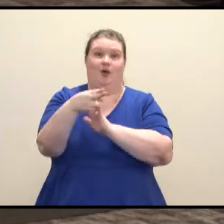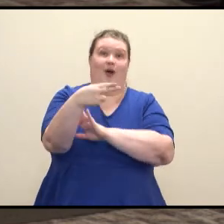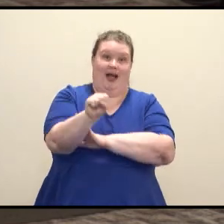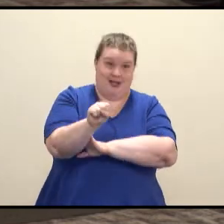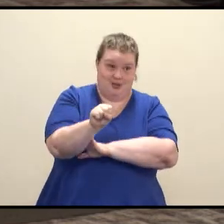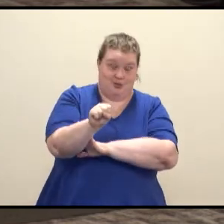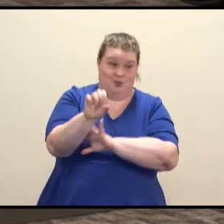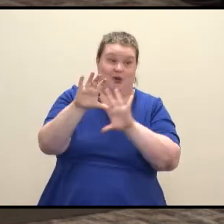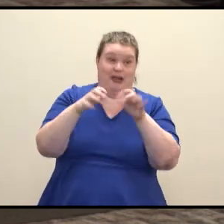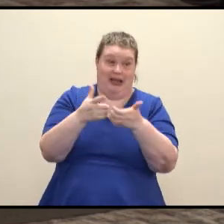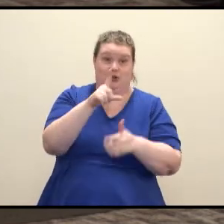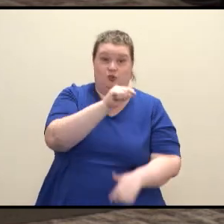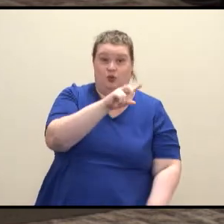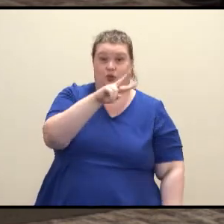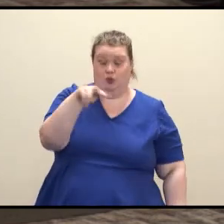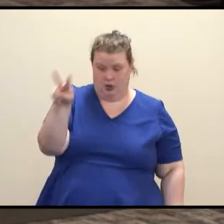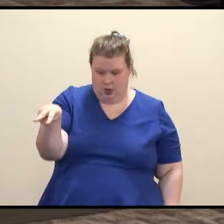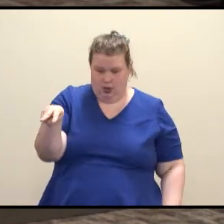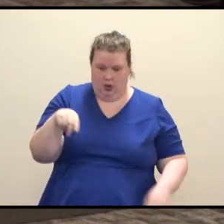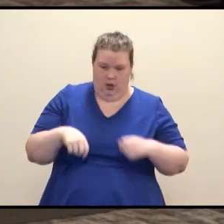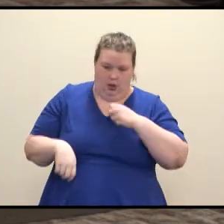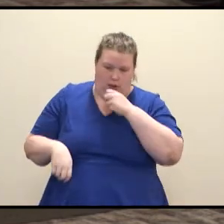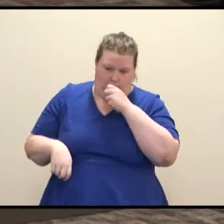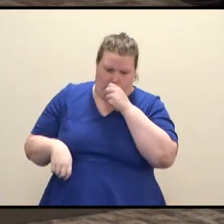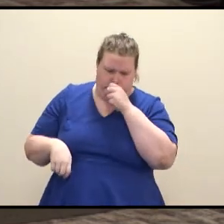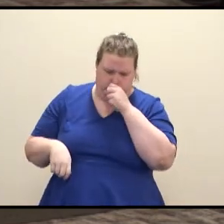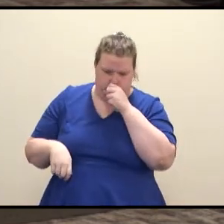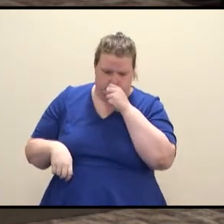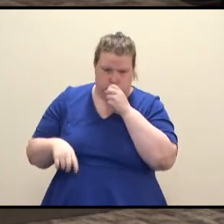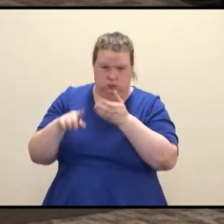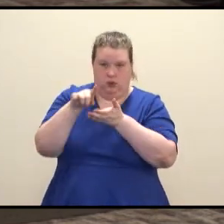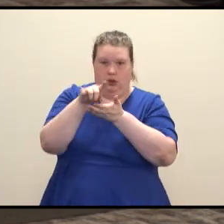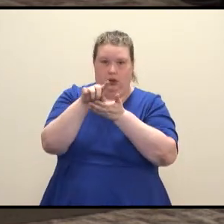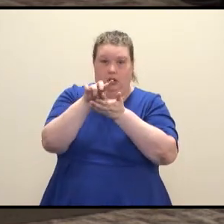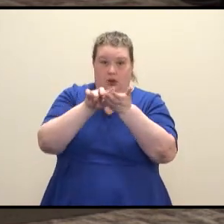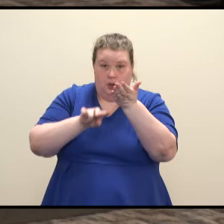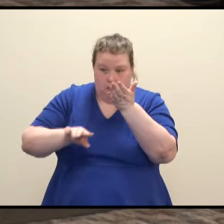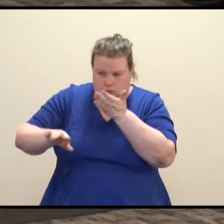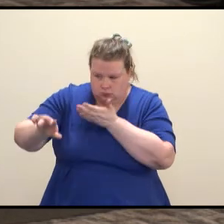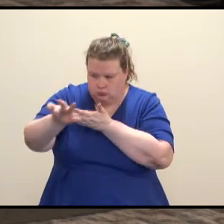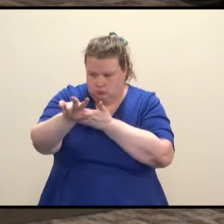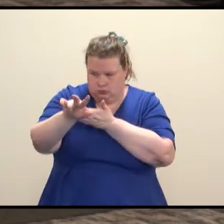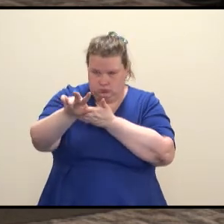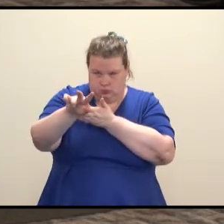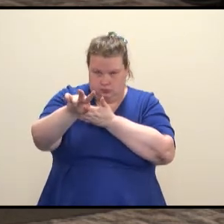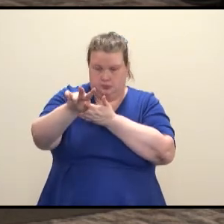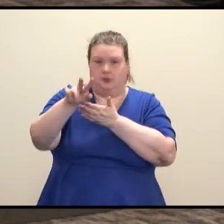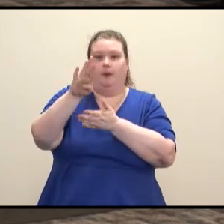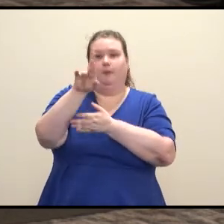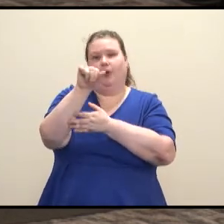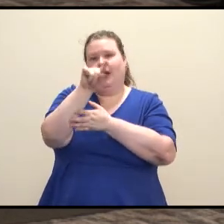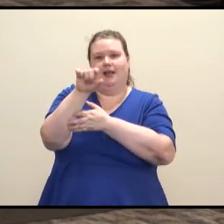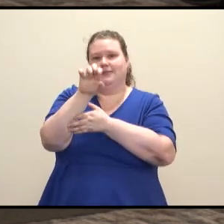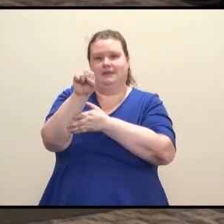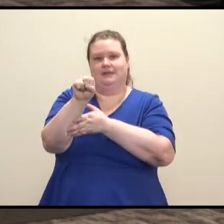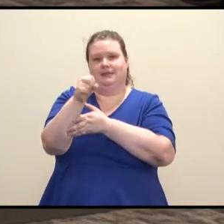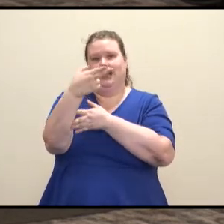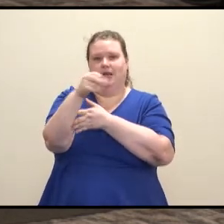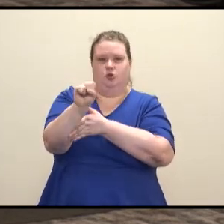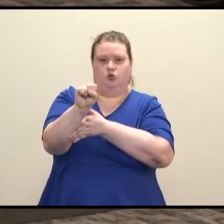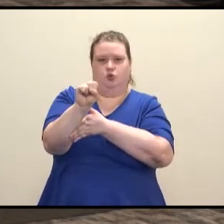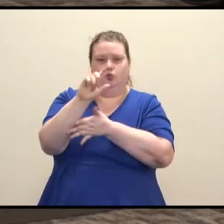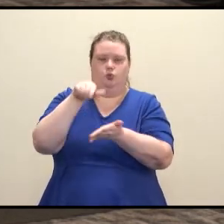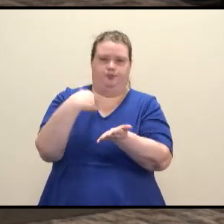class of 2022. And then the following week, on June 3rd, we have the Brazos High graduation in